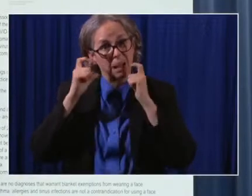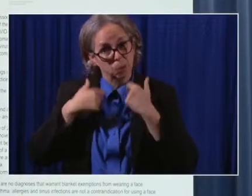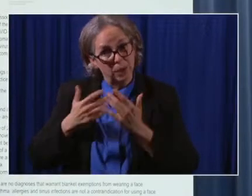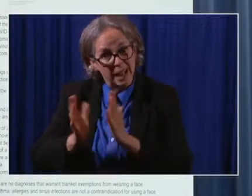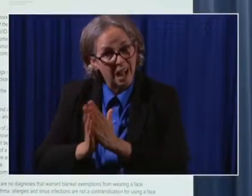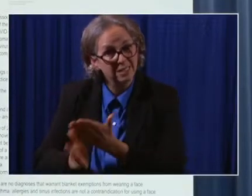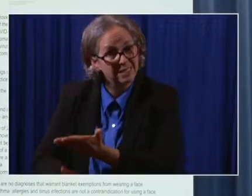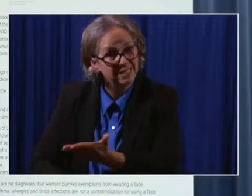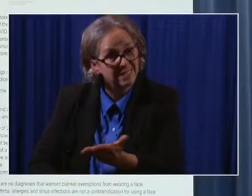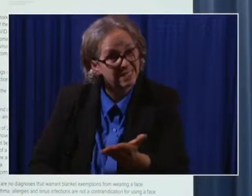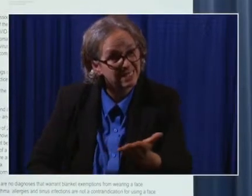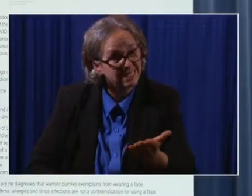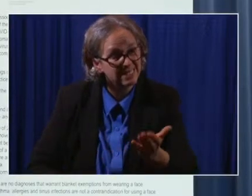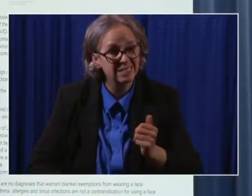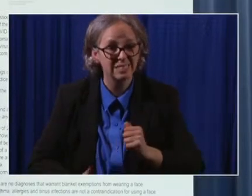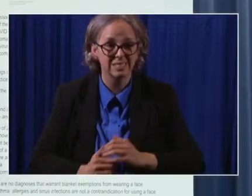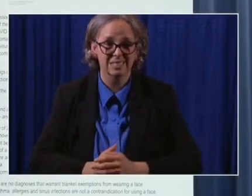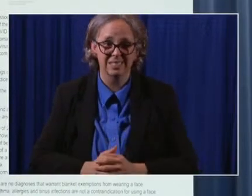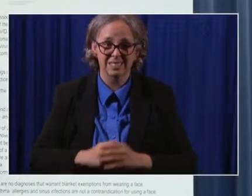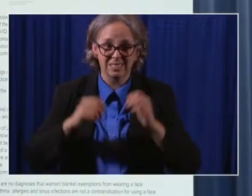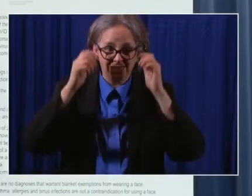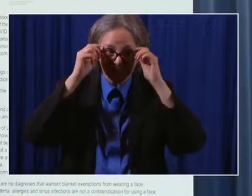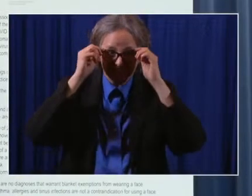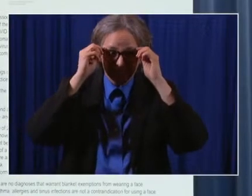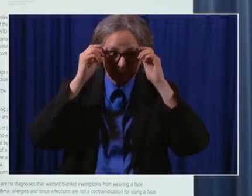to control the spread of the virus, that